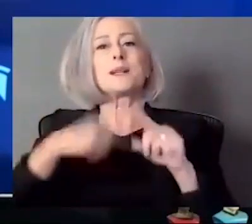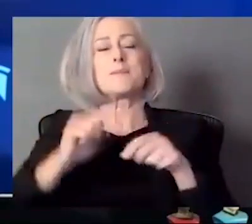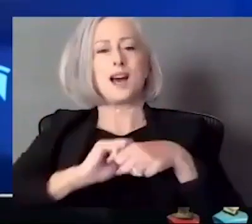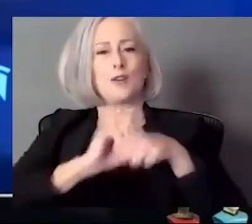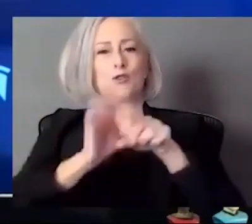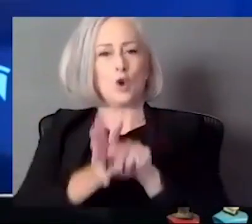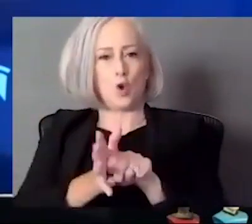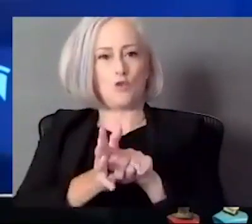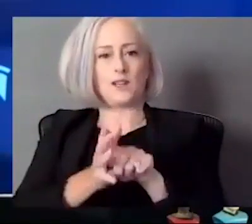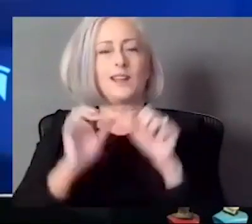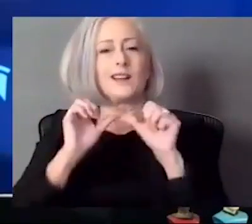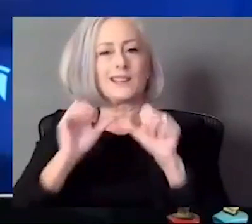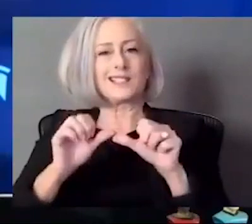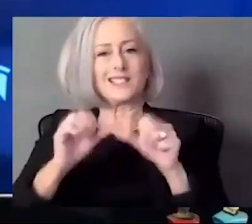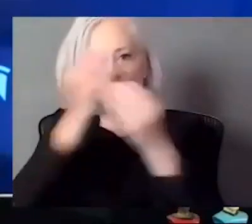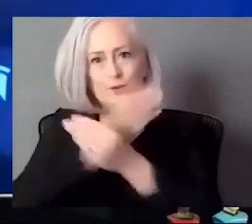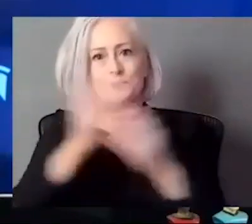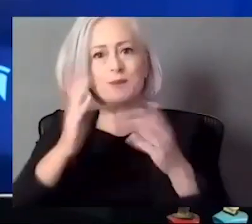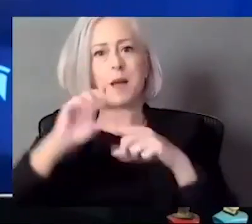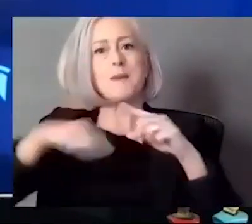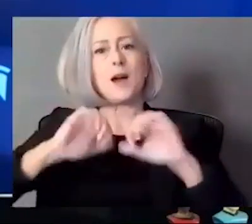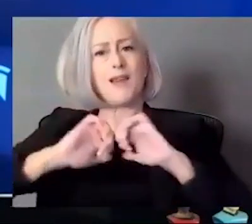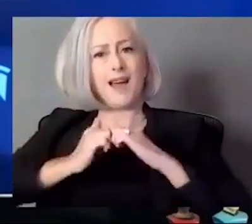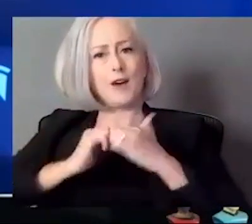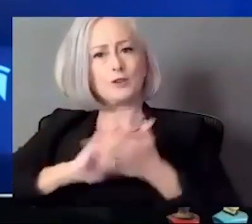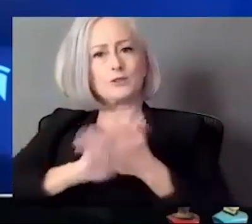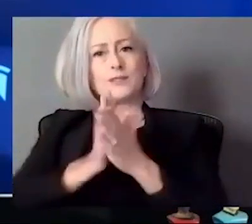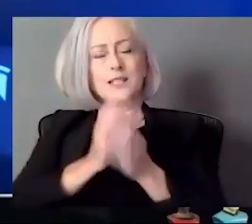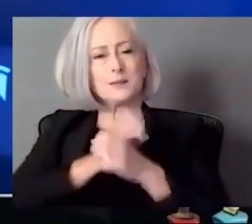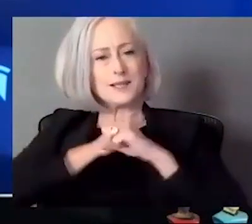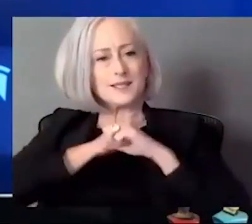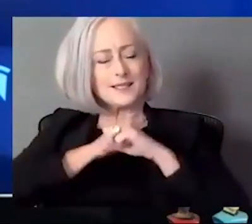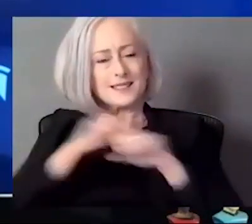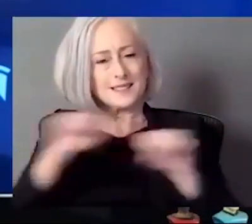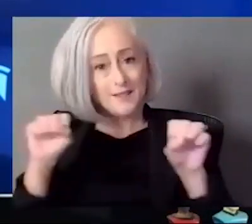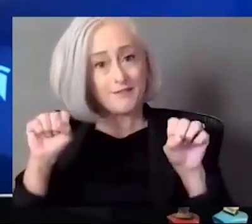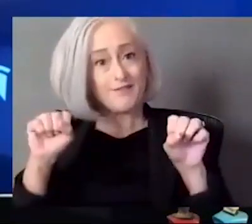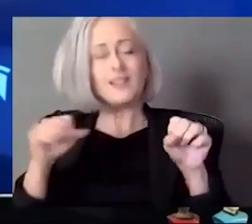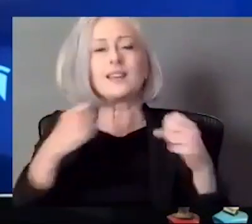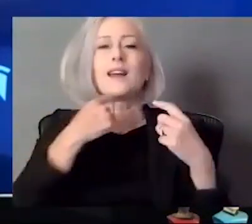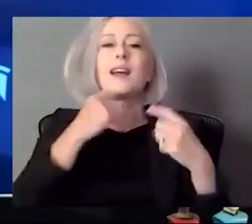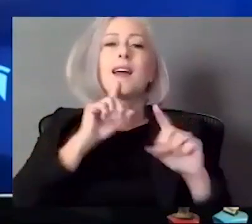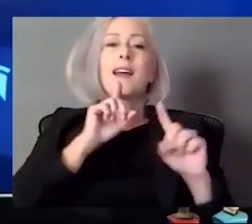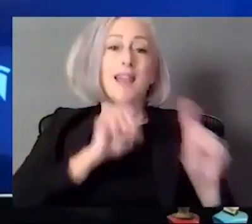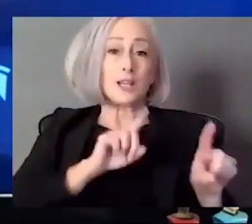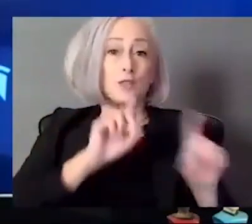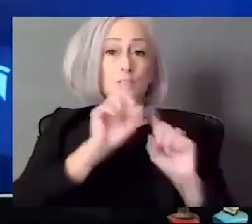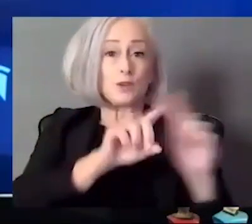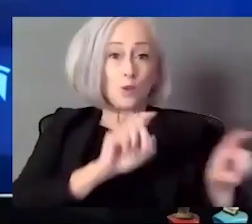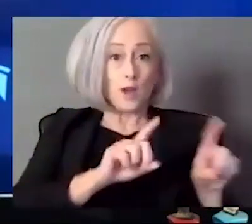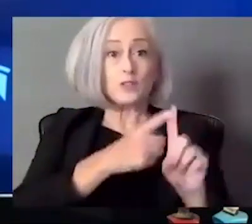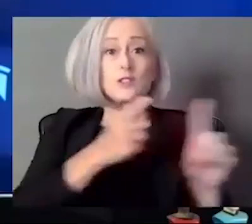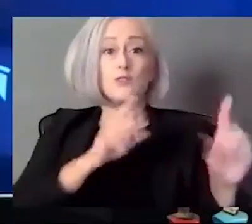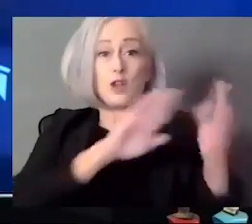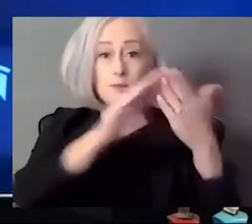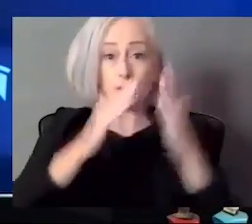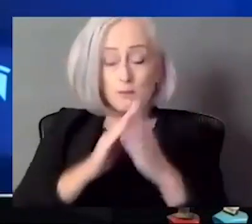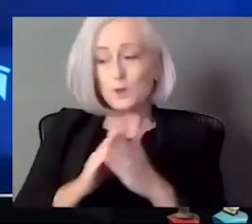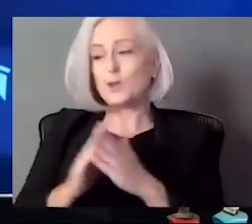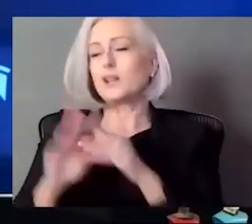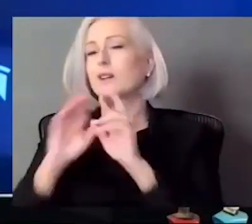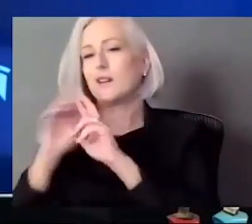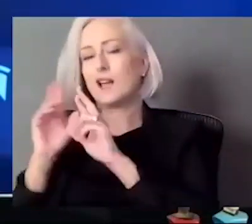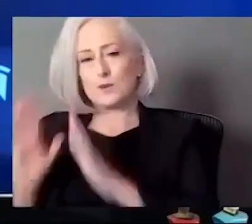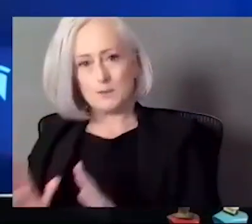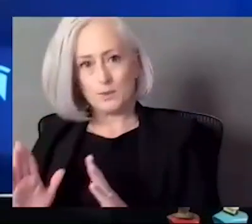in our medical lane, answering media questions and community questions, and telling you the truth as best we can, especially when we've been trying to build the